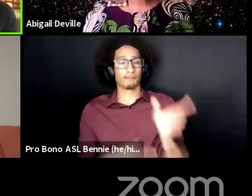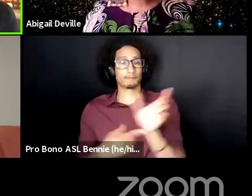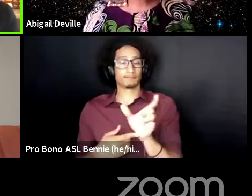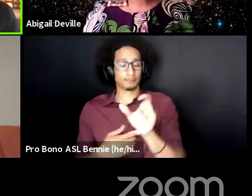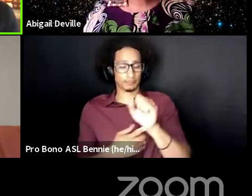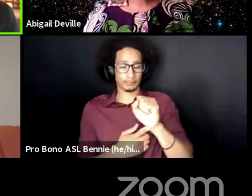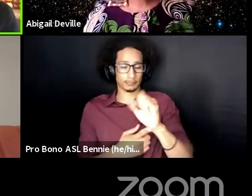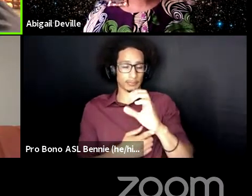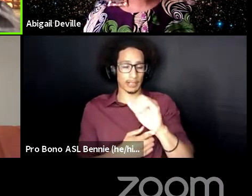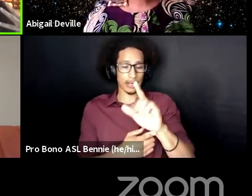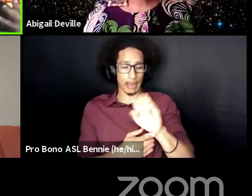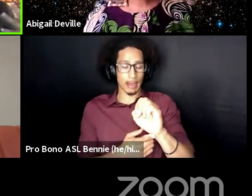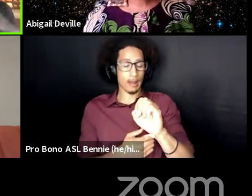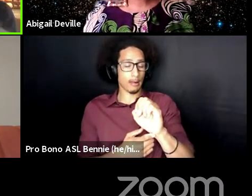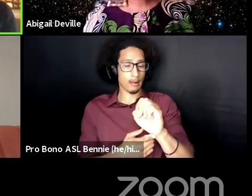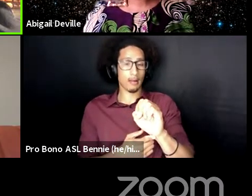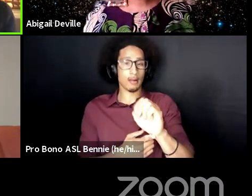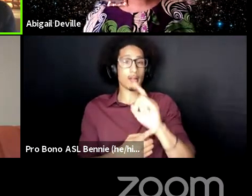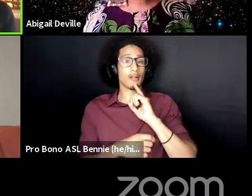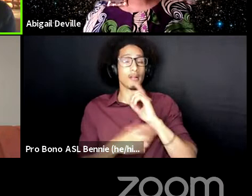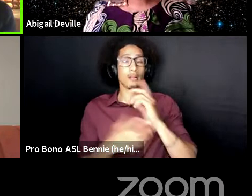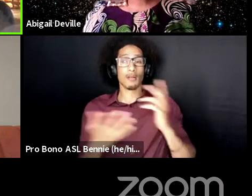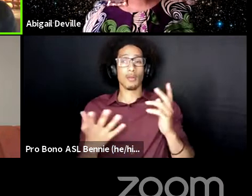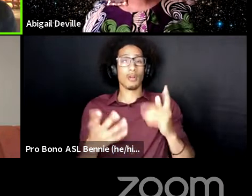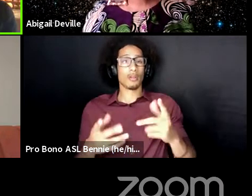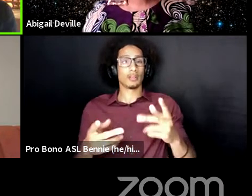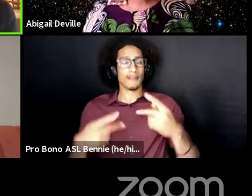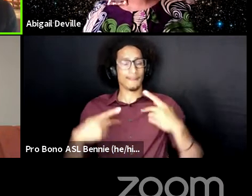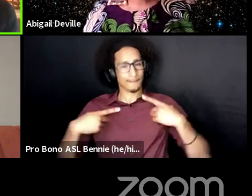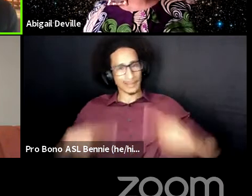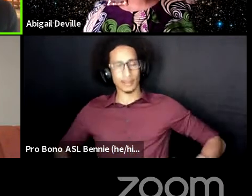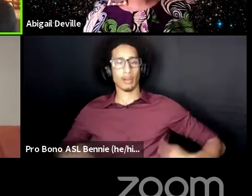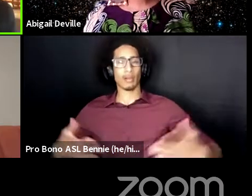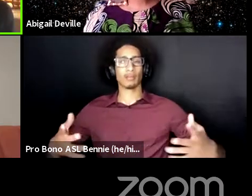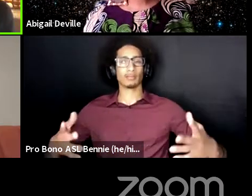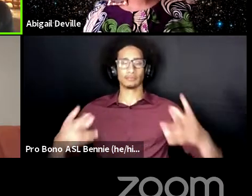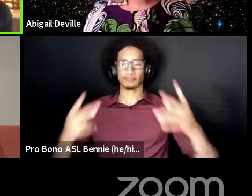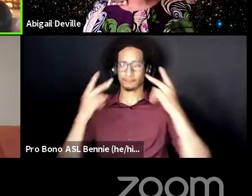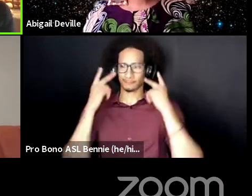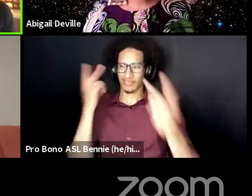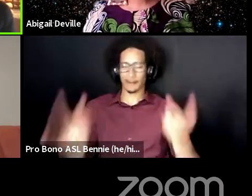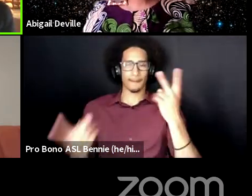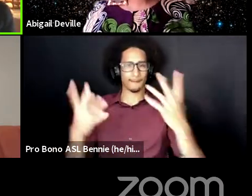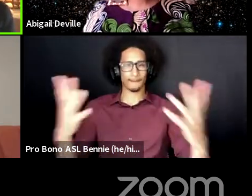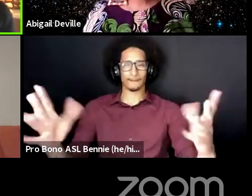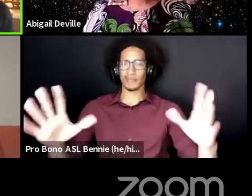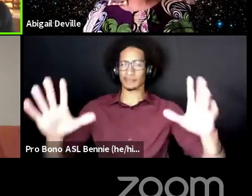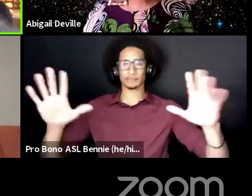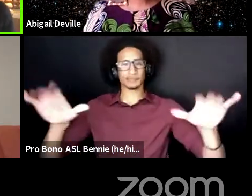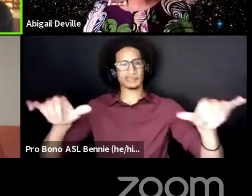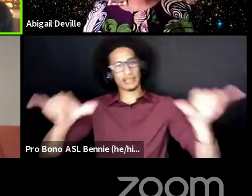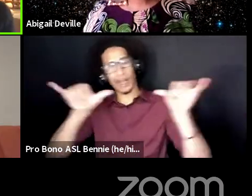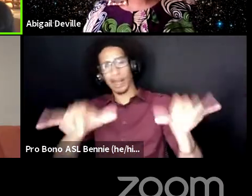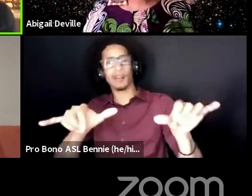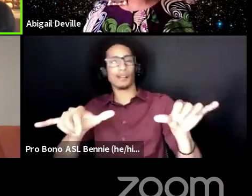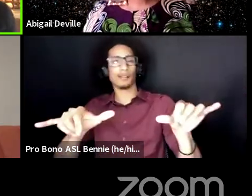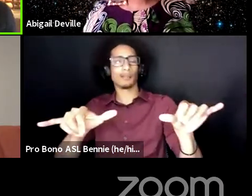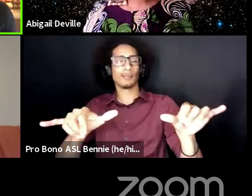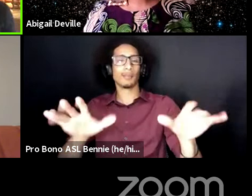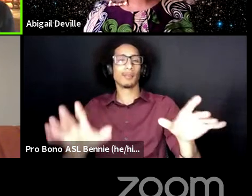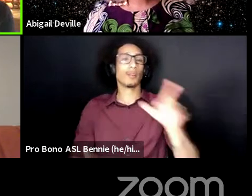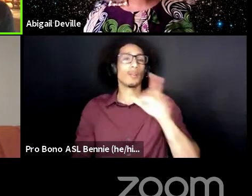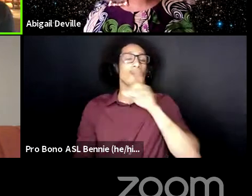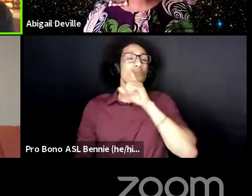know, Black women and, or men really are rarely given the opportunity for scale, right? It's always white male